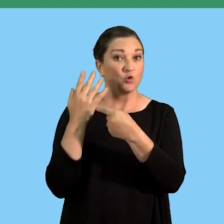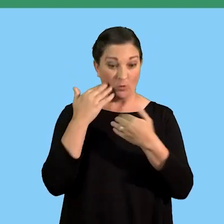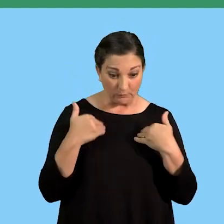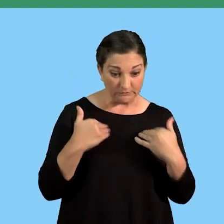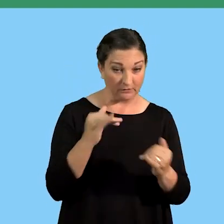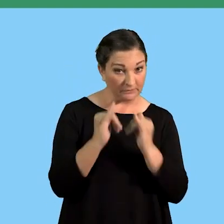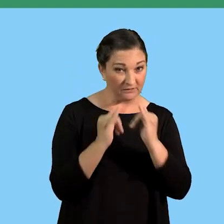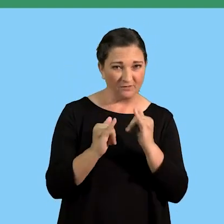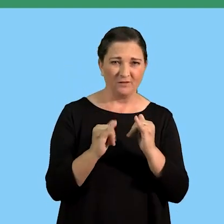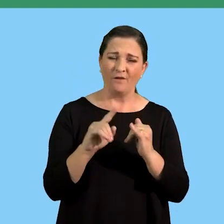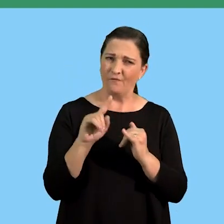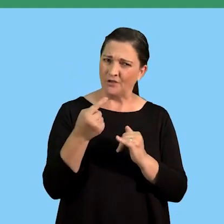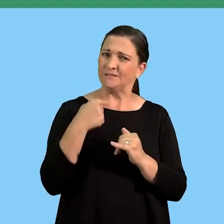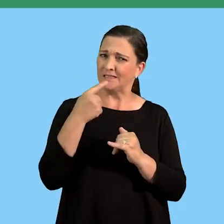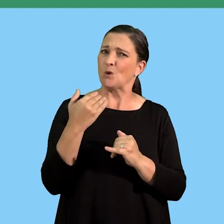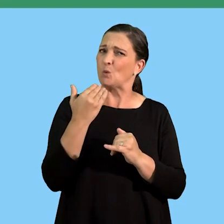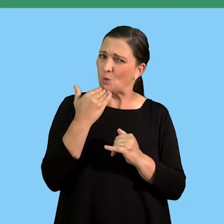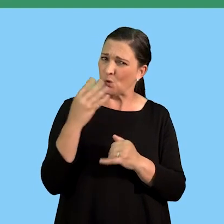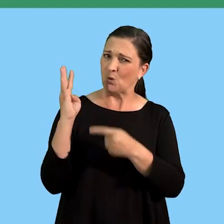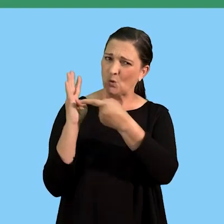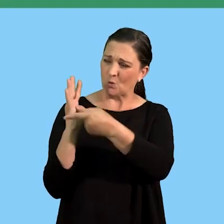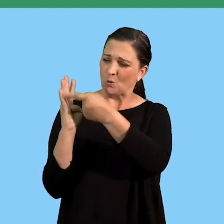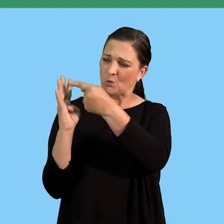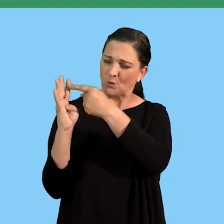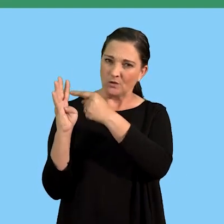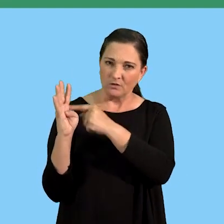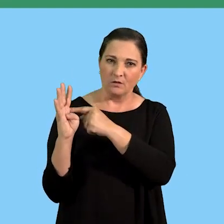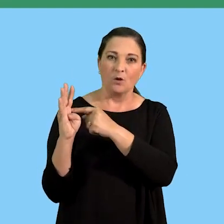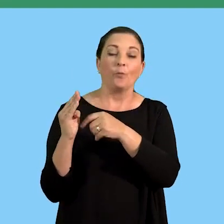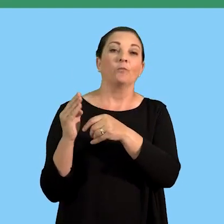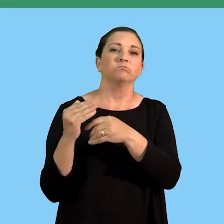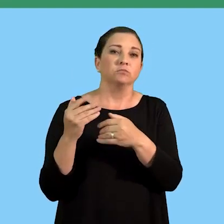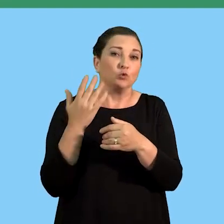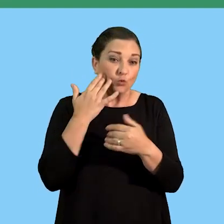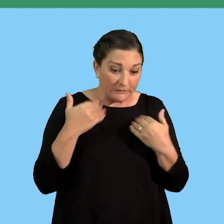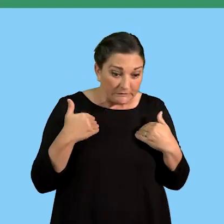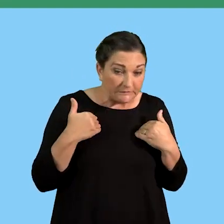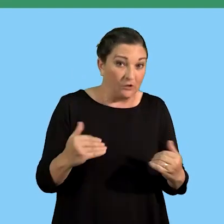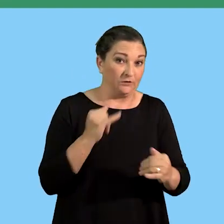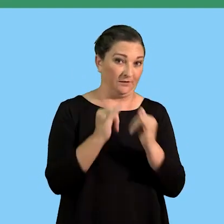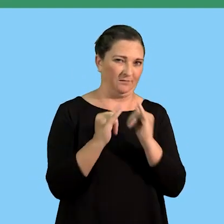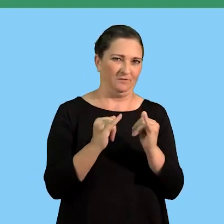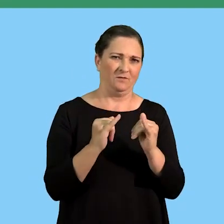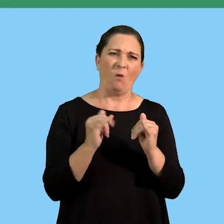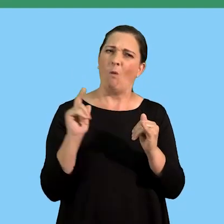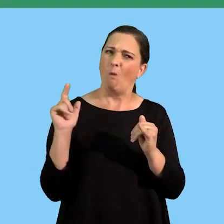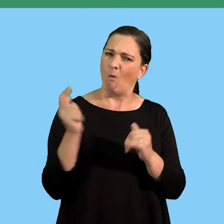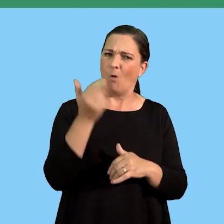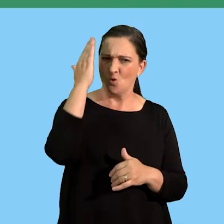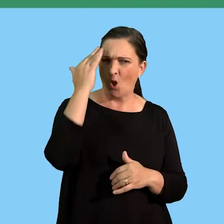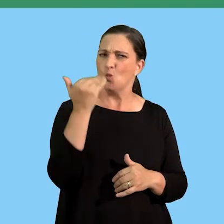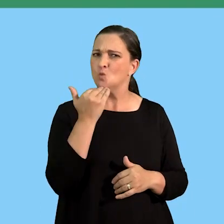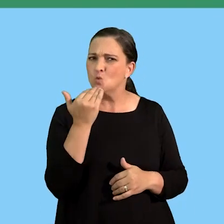the commencement of the interview. So this simply means that when you are about to start the interview, you need to